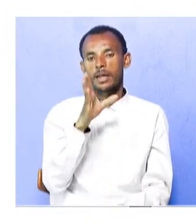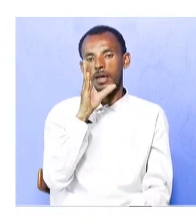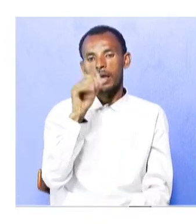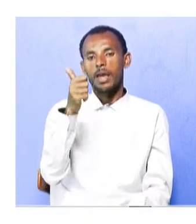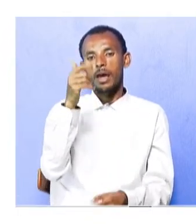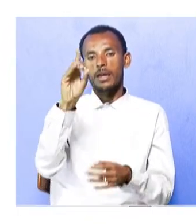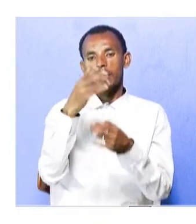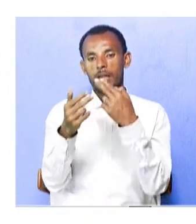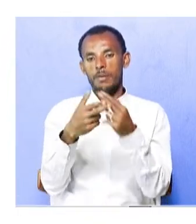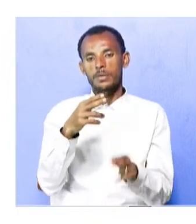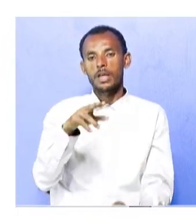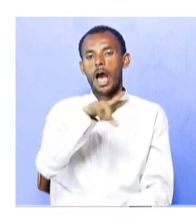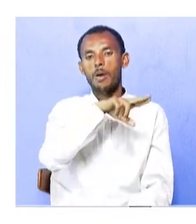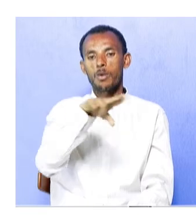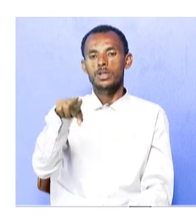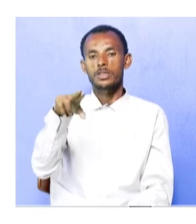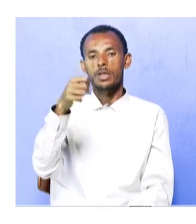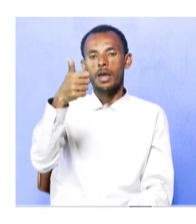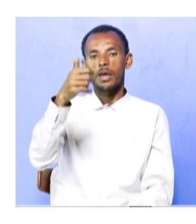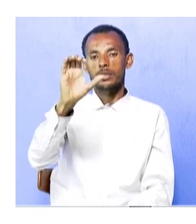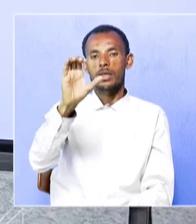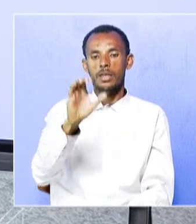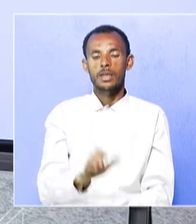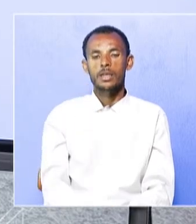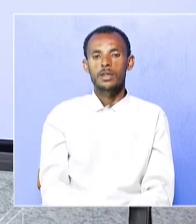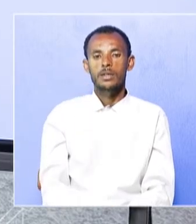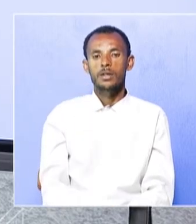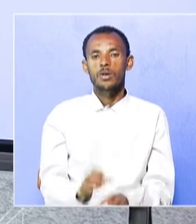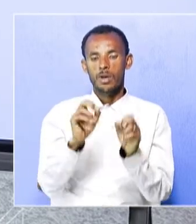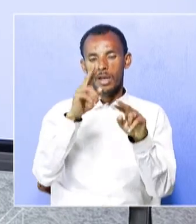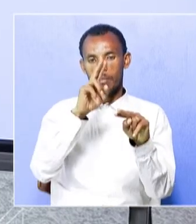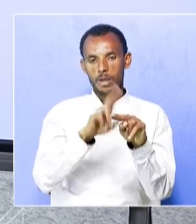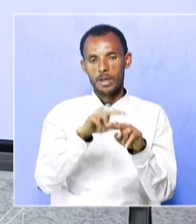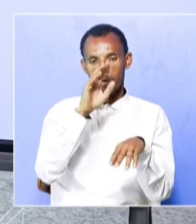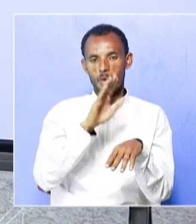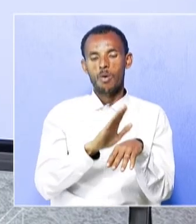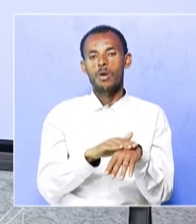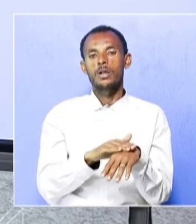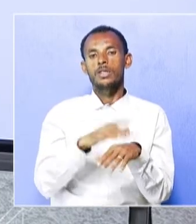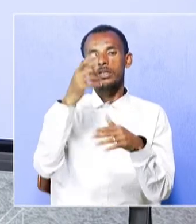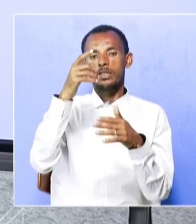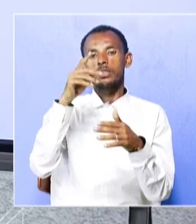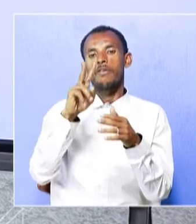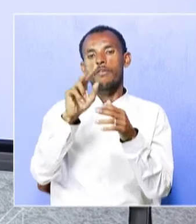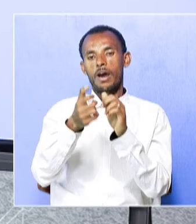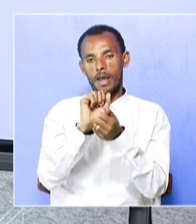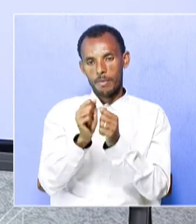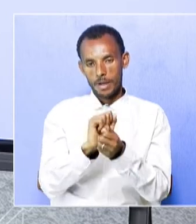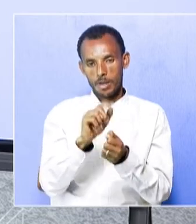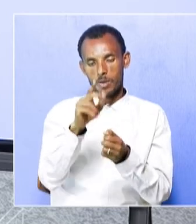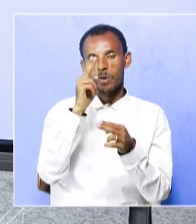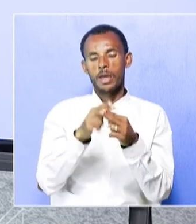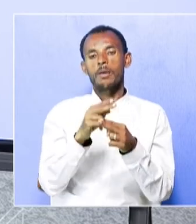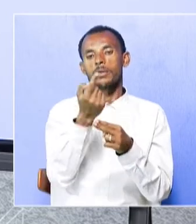times the hypotenuse, AC, right? Okay, depending on the variables that you name